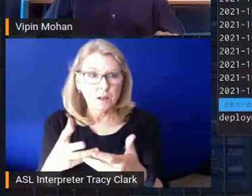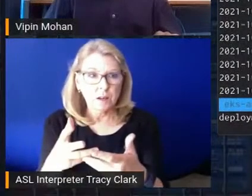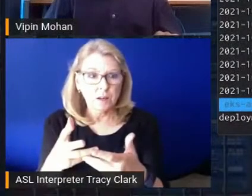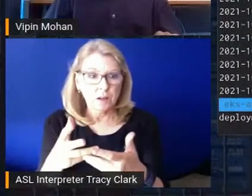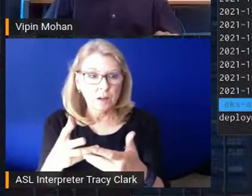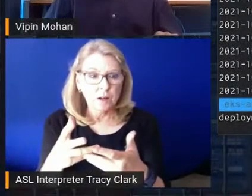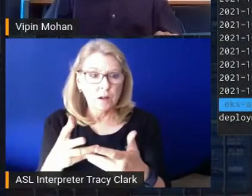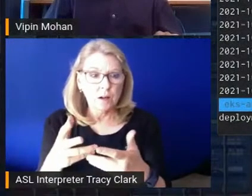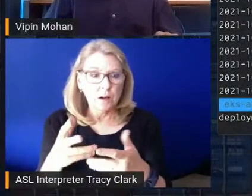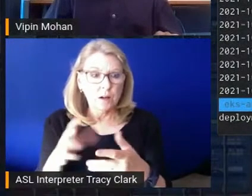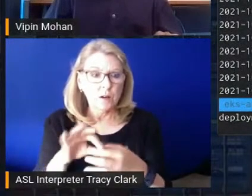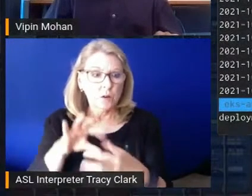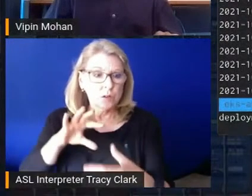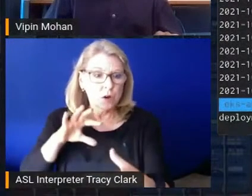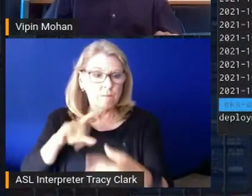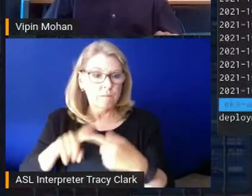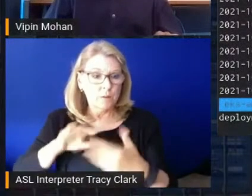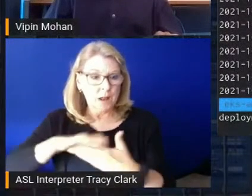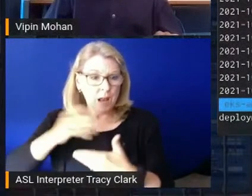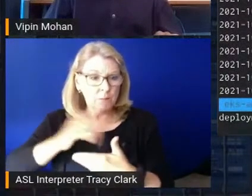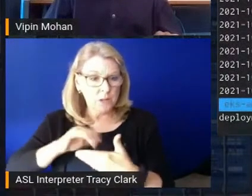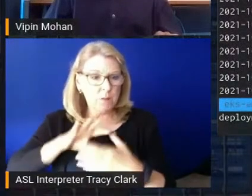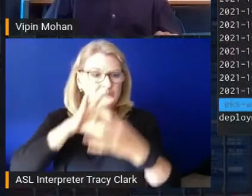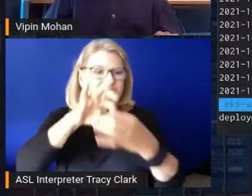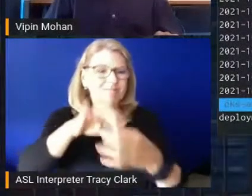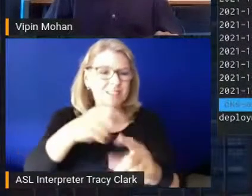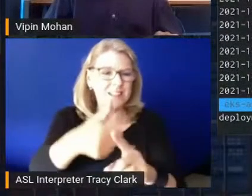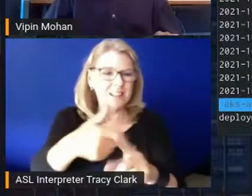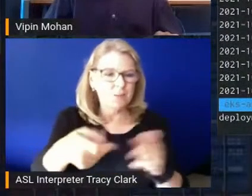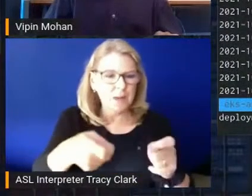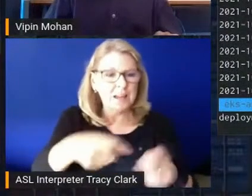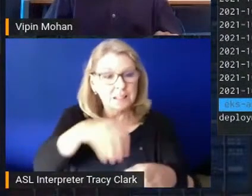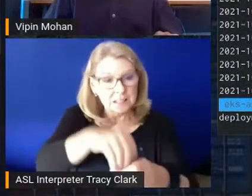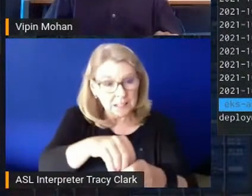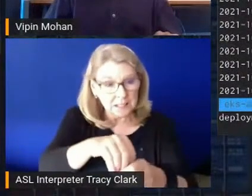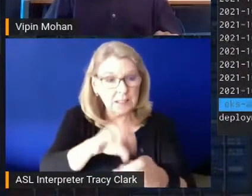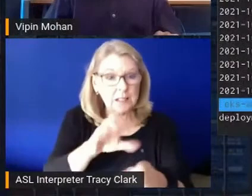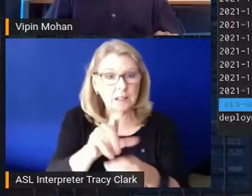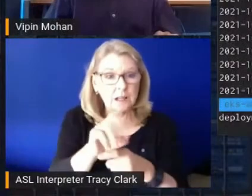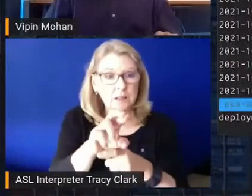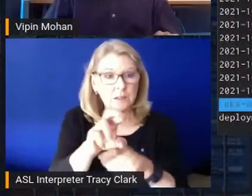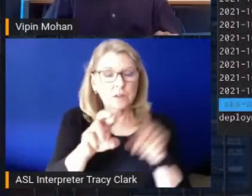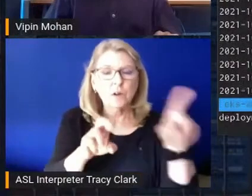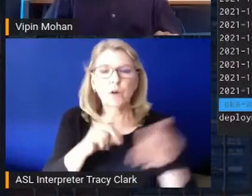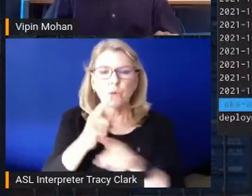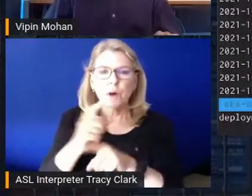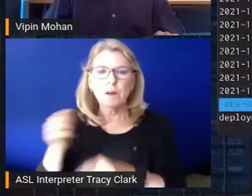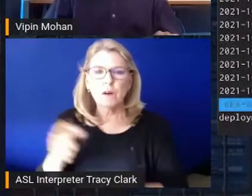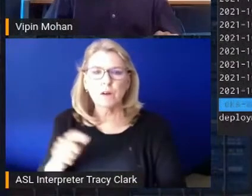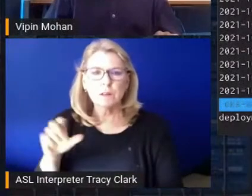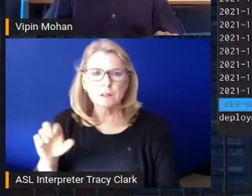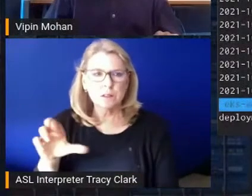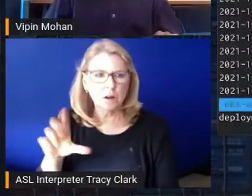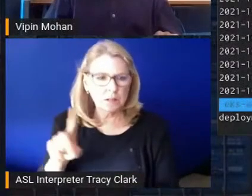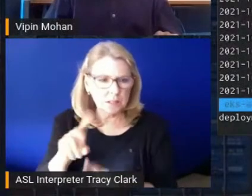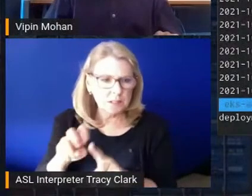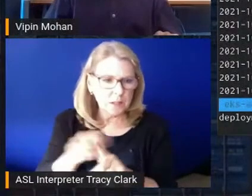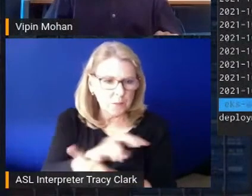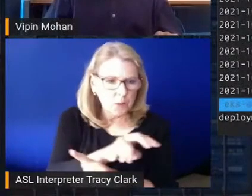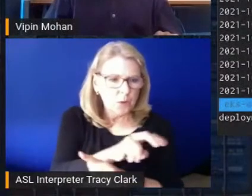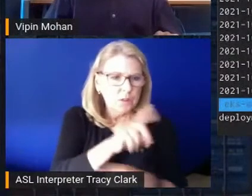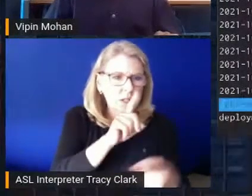itself. That's right. Yeah, all the CRDs get moved from the Bootstrap cluster into the workload cluster, and you